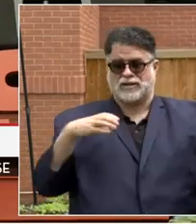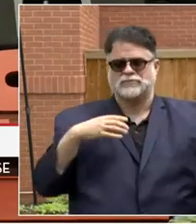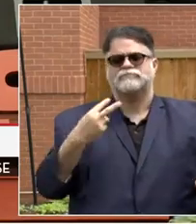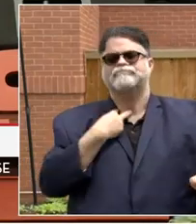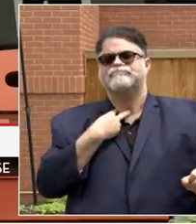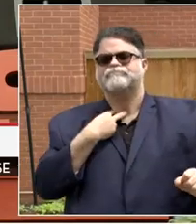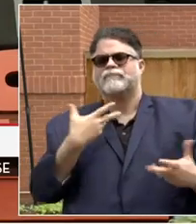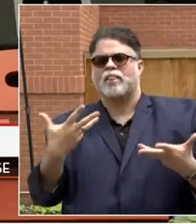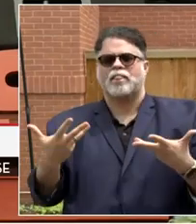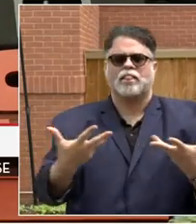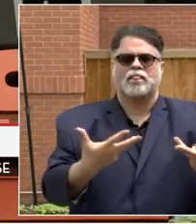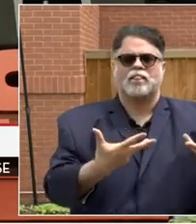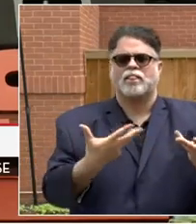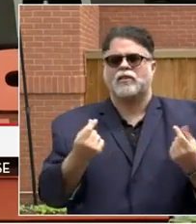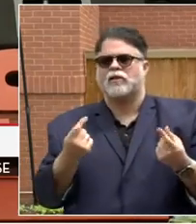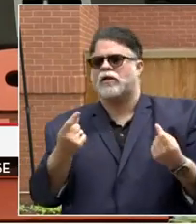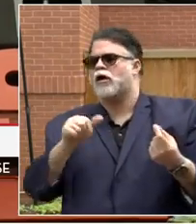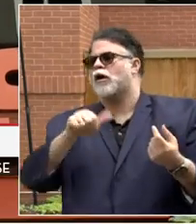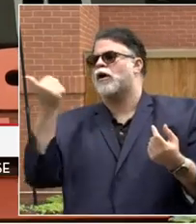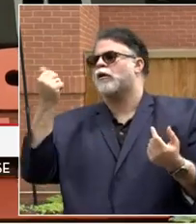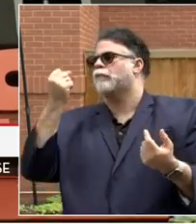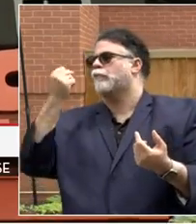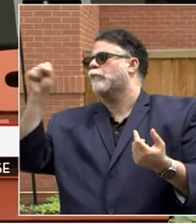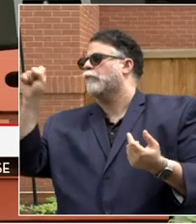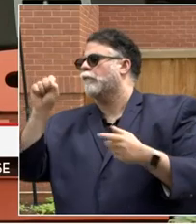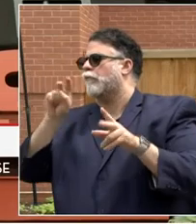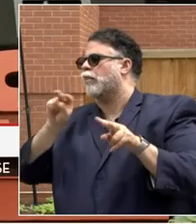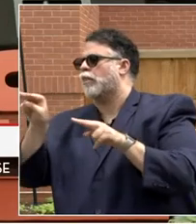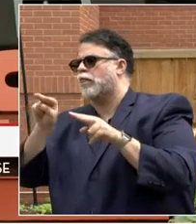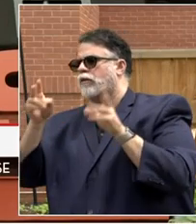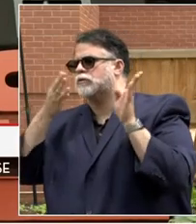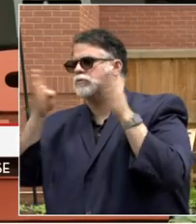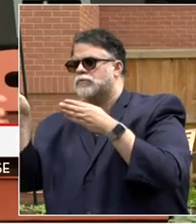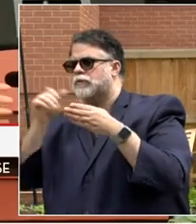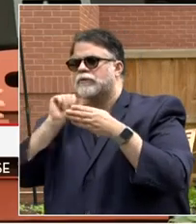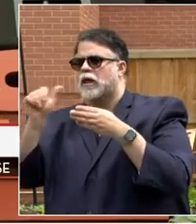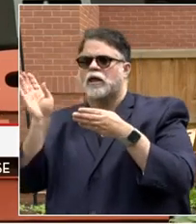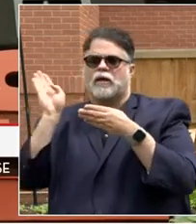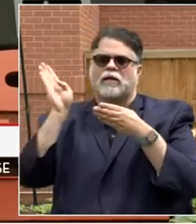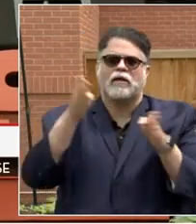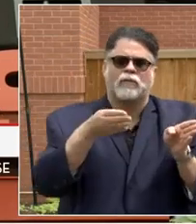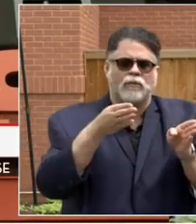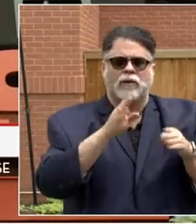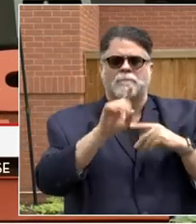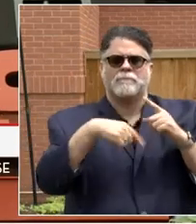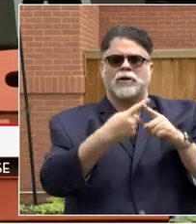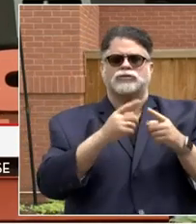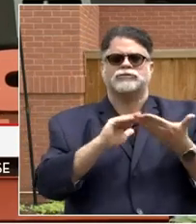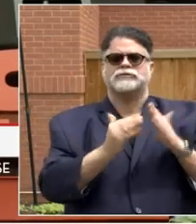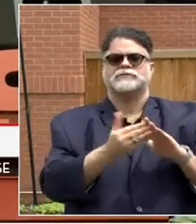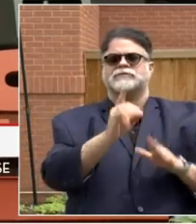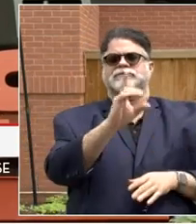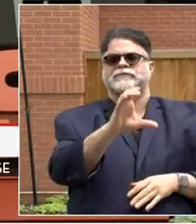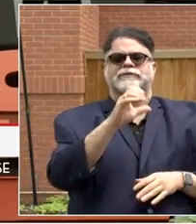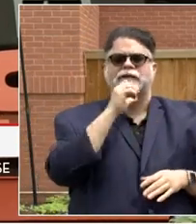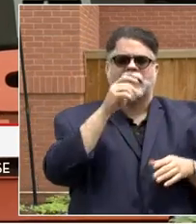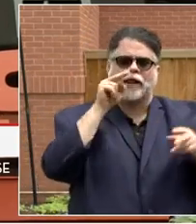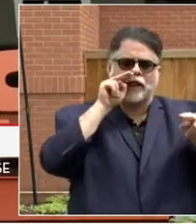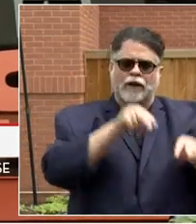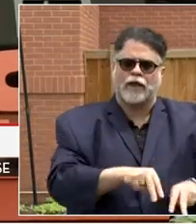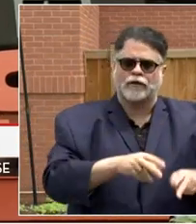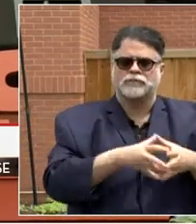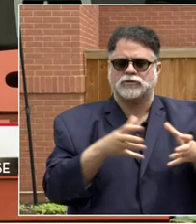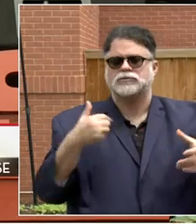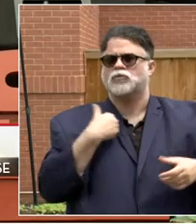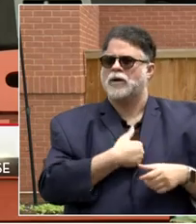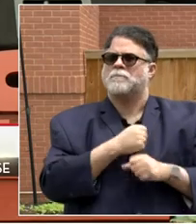other reforms that we think could keep our cities safer. But we have to do what we have to do, one